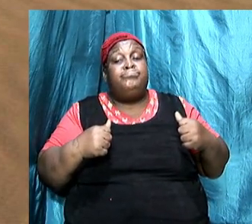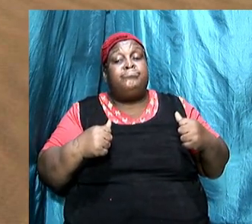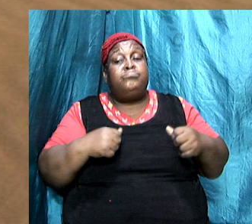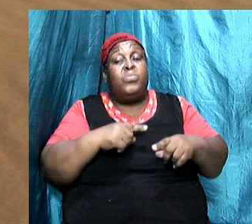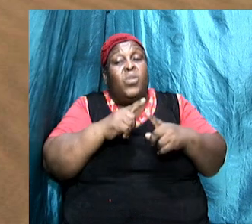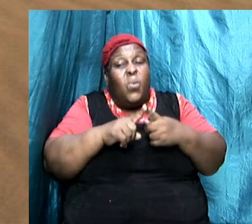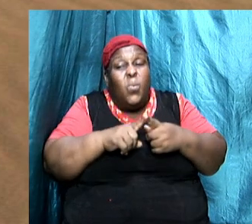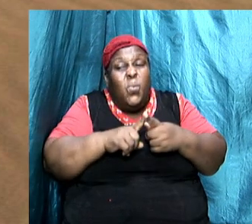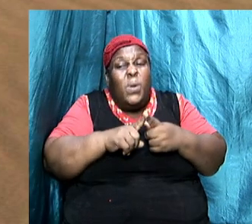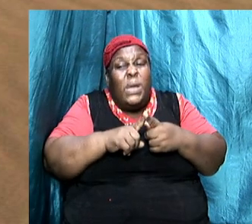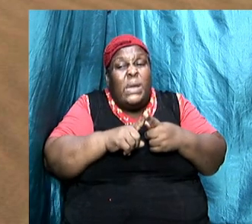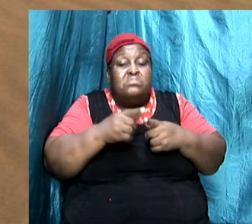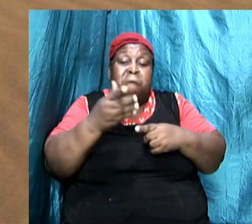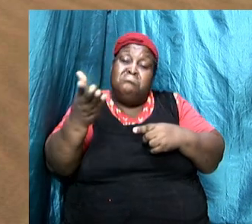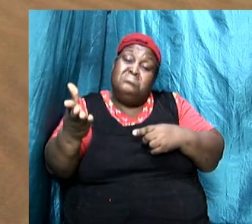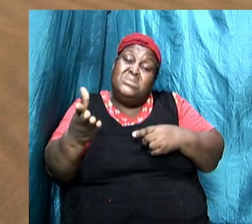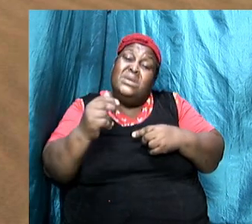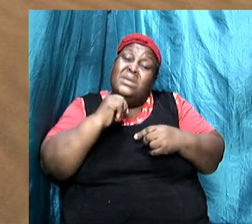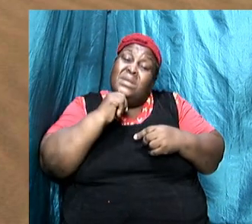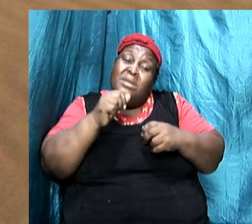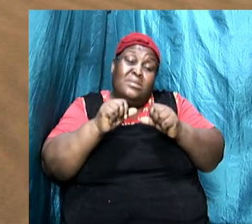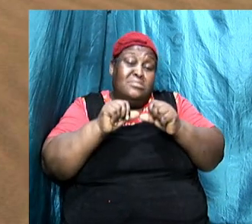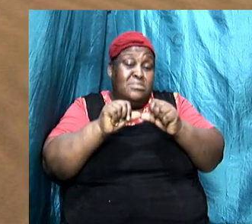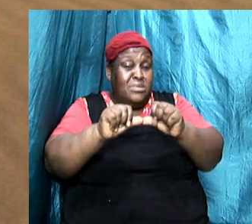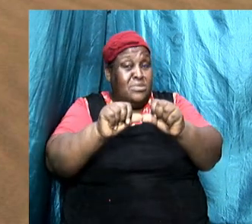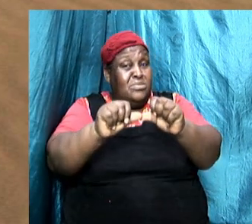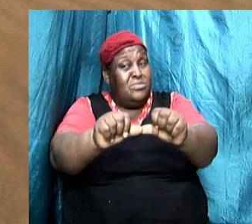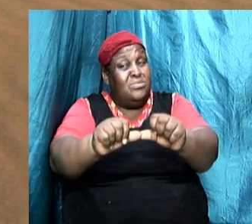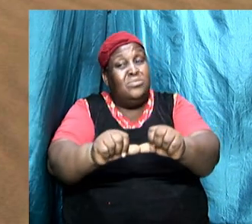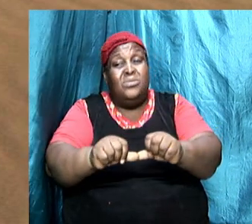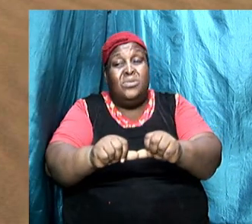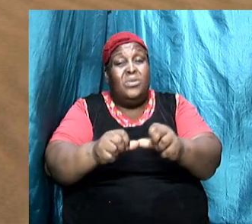come when they will not endure sound doctrine,